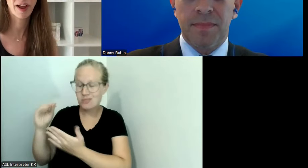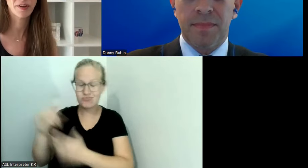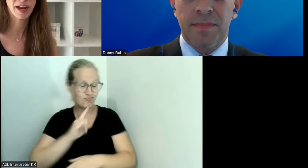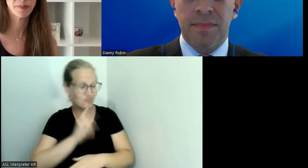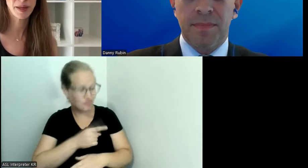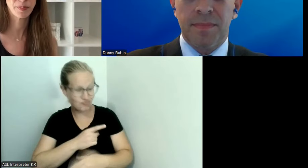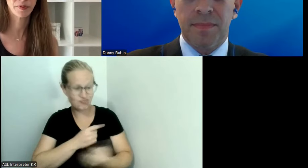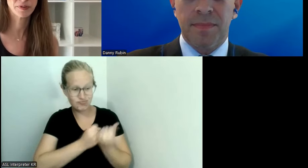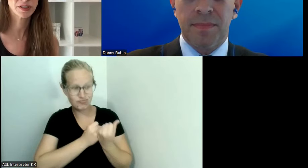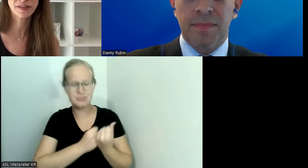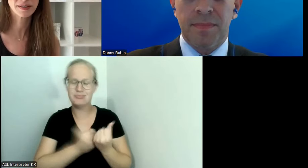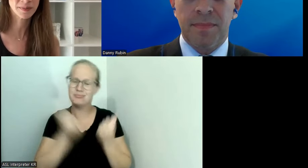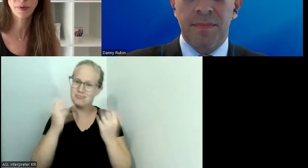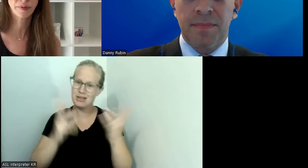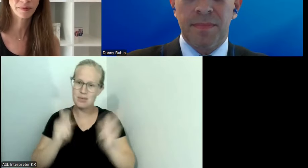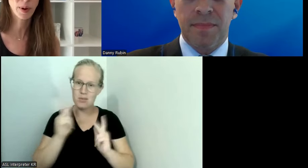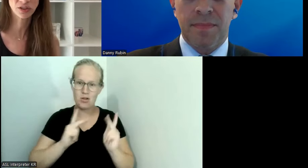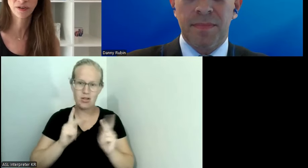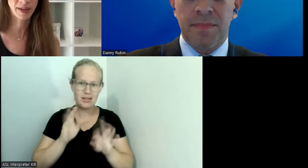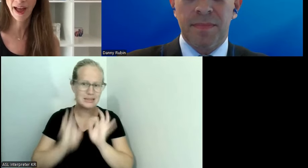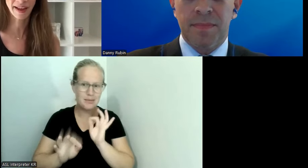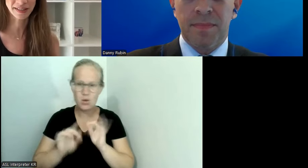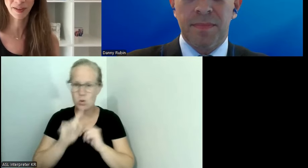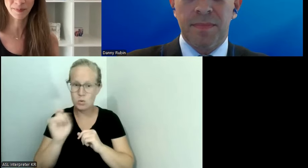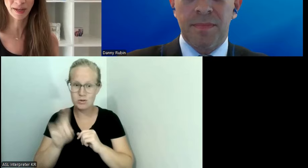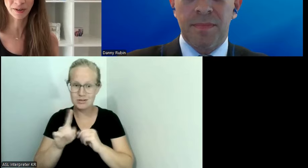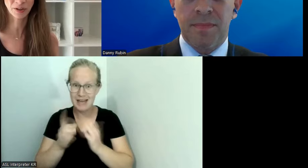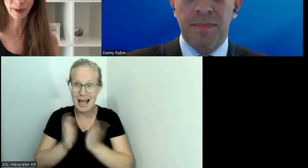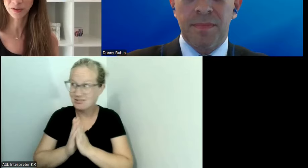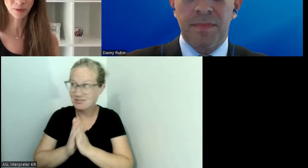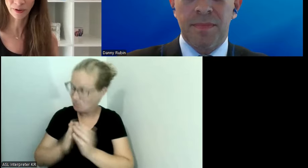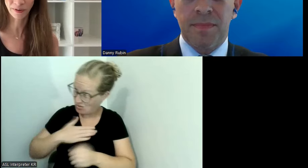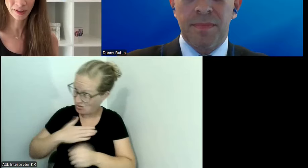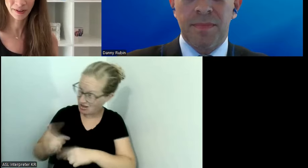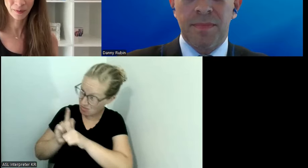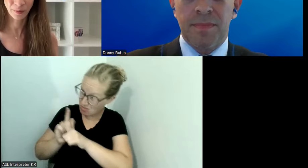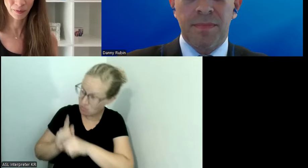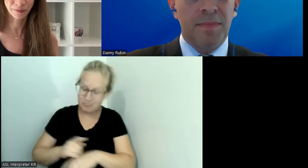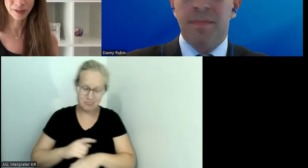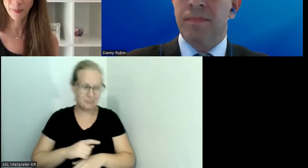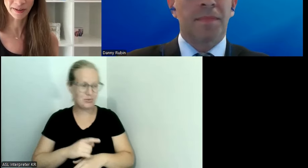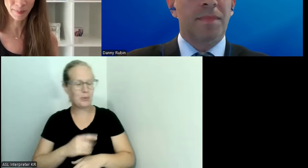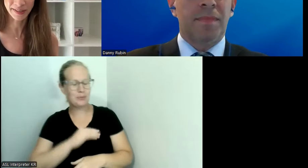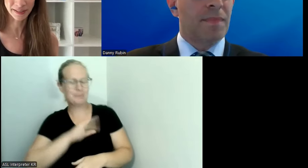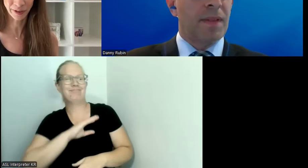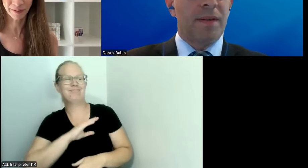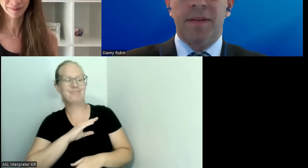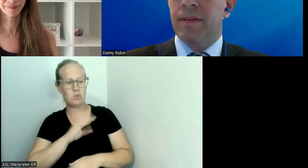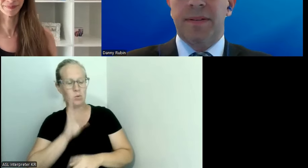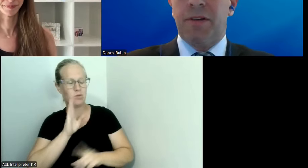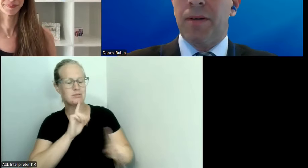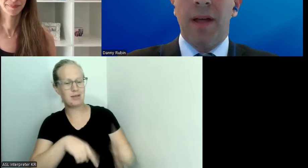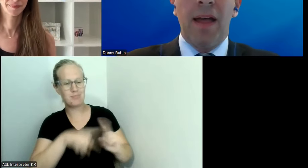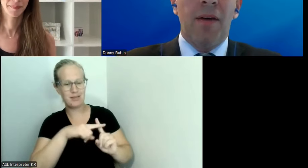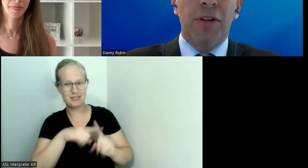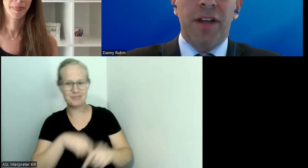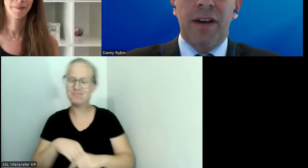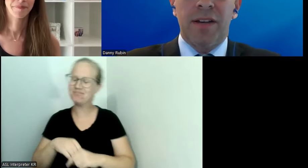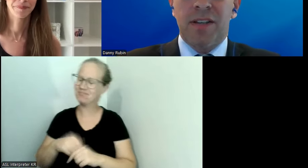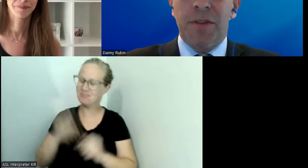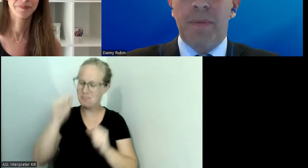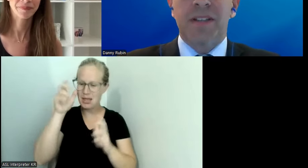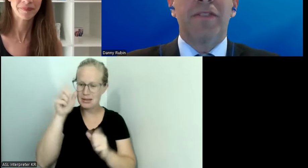you're going to find a lot of people, just the simple question of being asked if they can be your mentor will, will respond positively. Incredible.